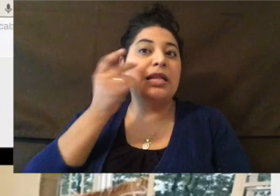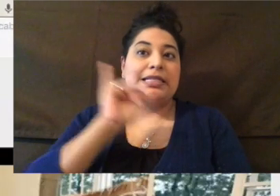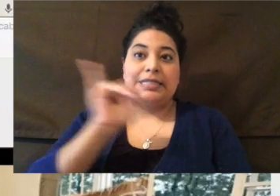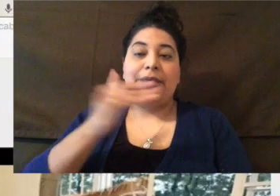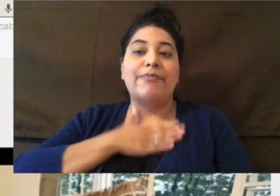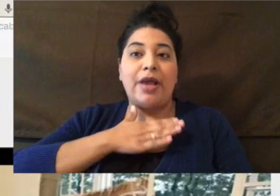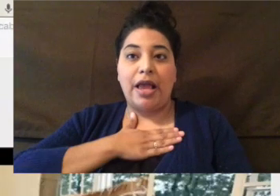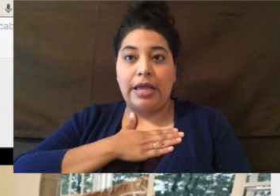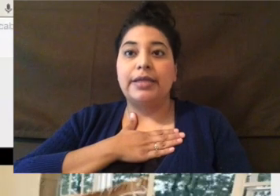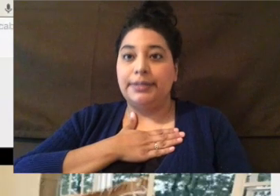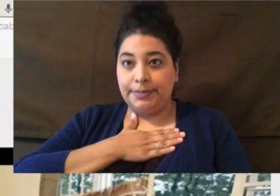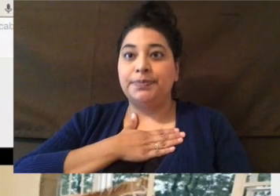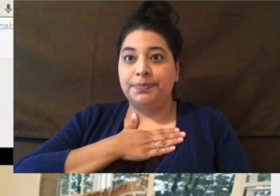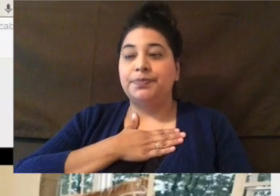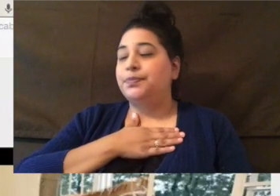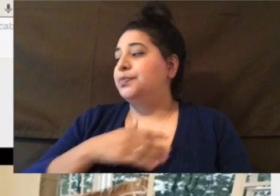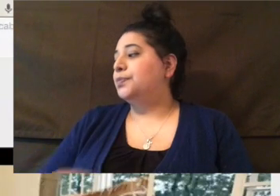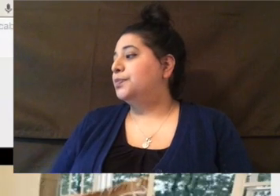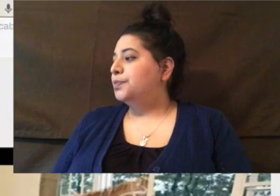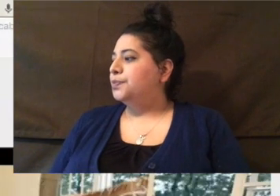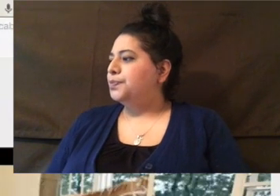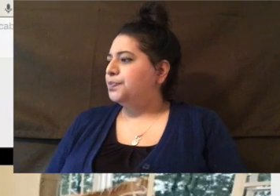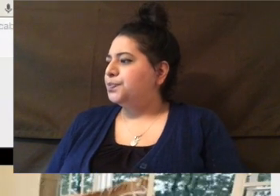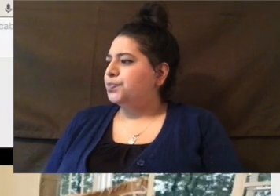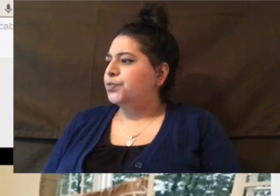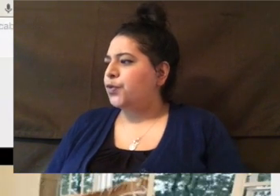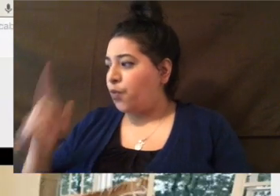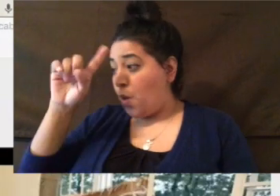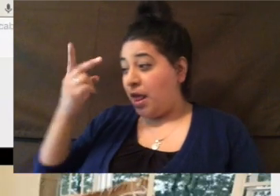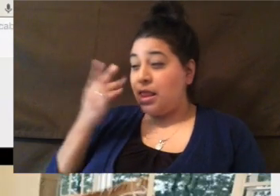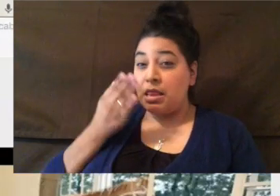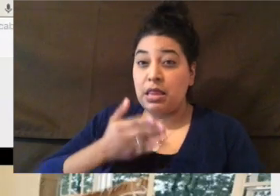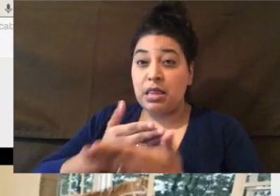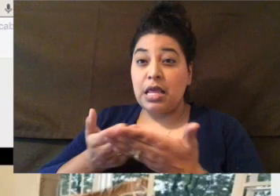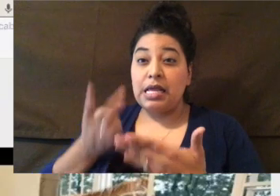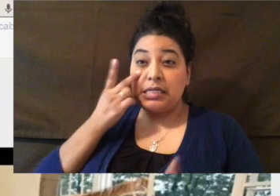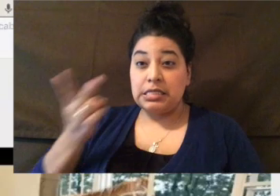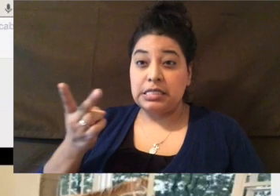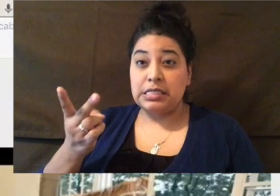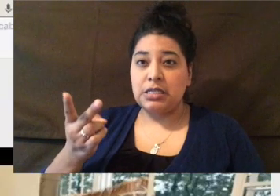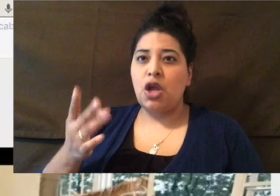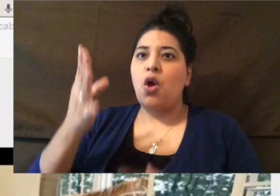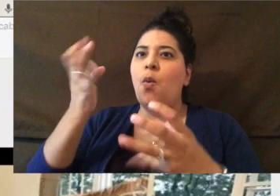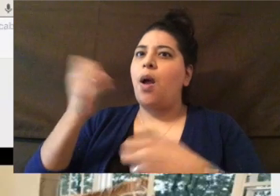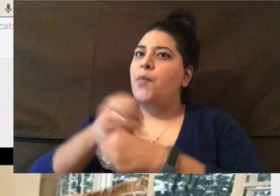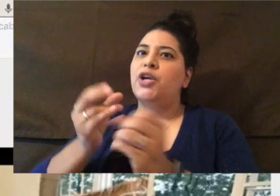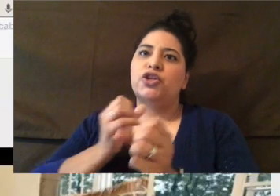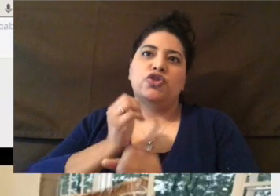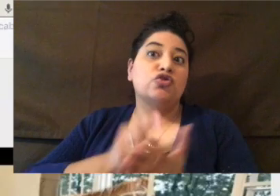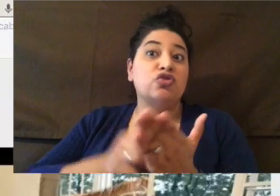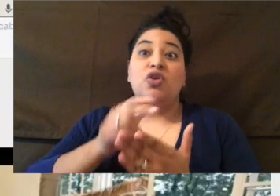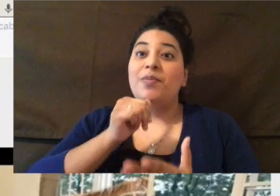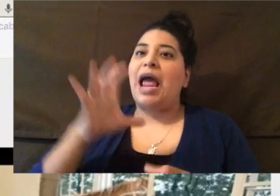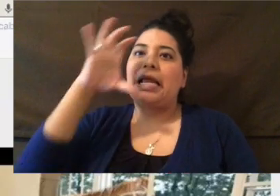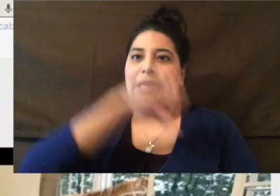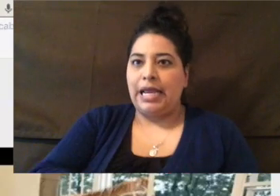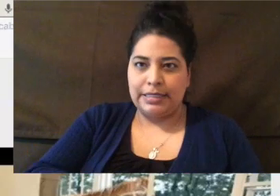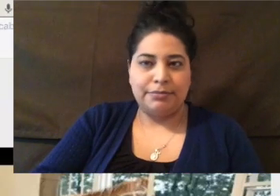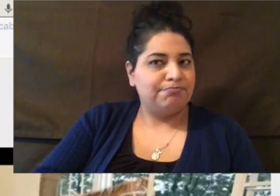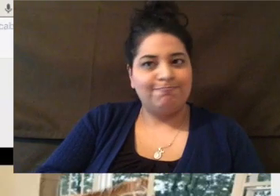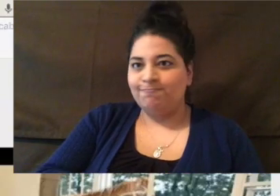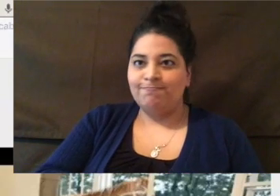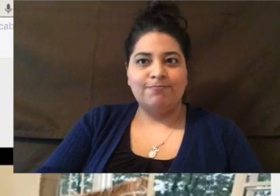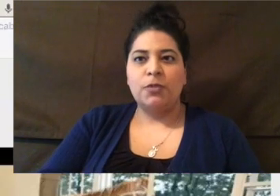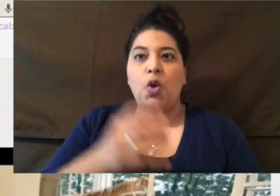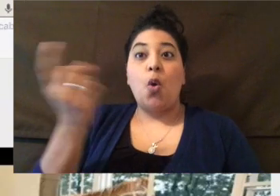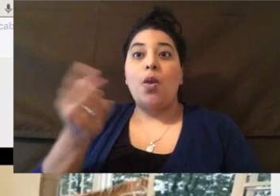here. So for the things that I see, I want to make sure I'm not making any guesses. I'm only allowed to write down the things